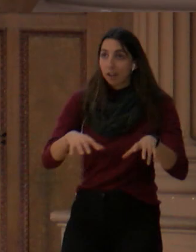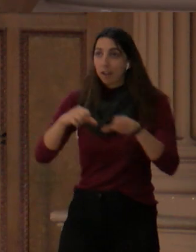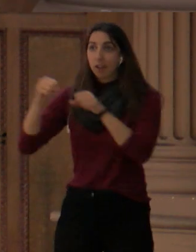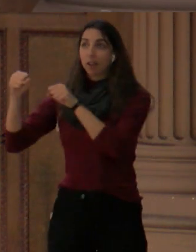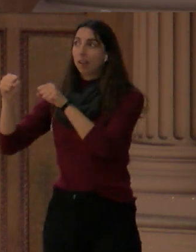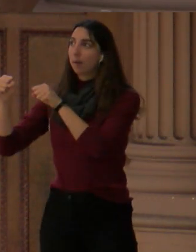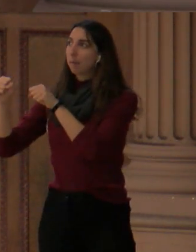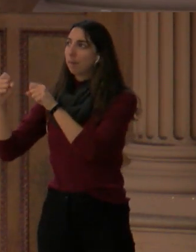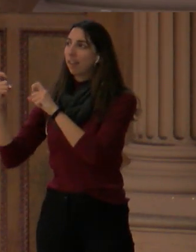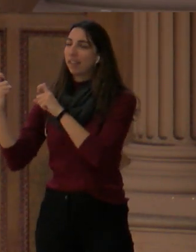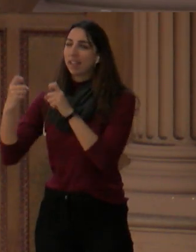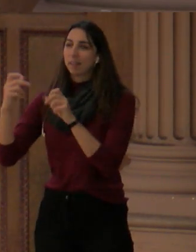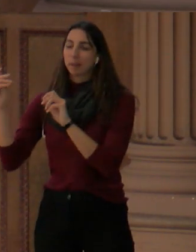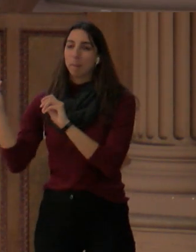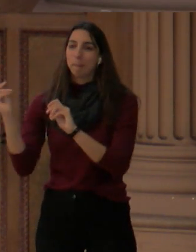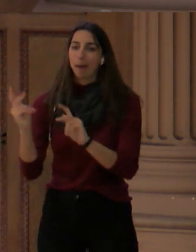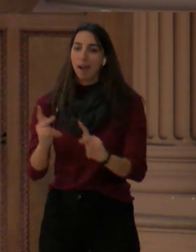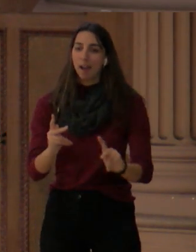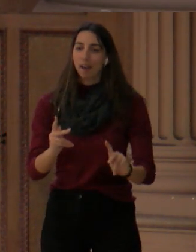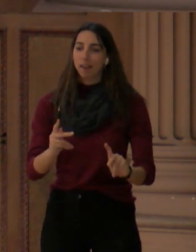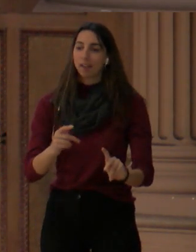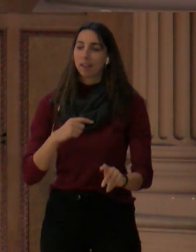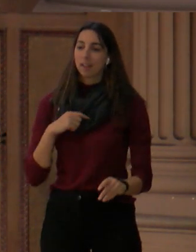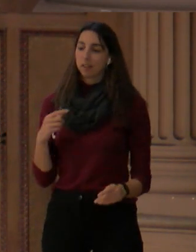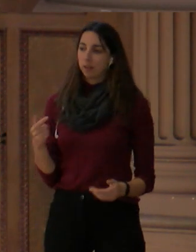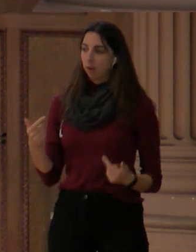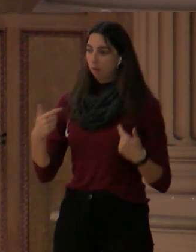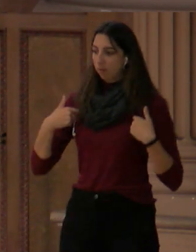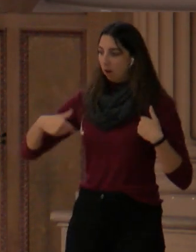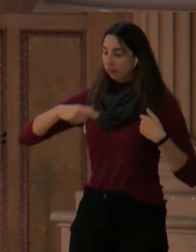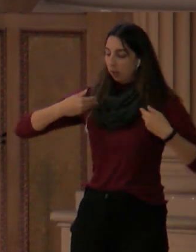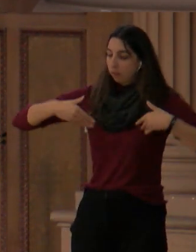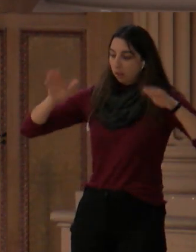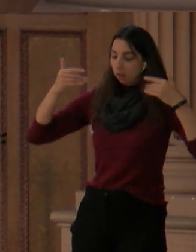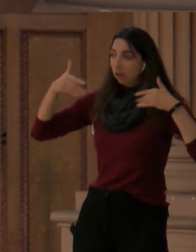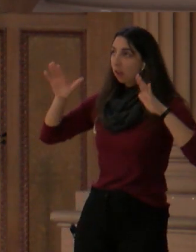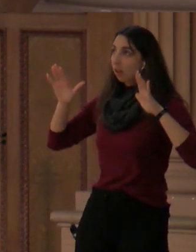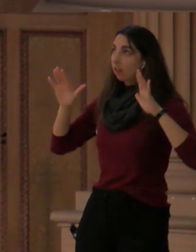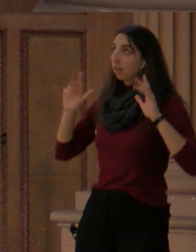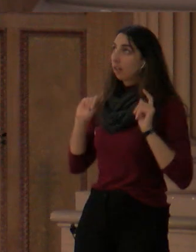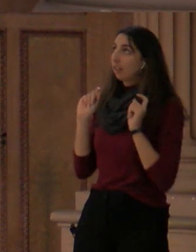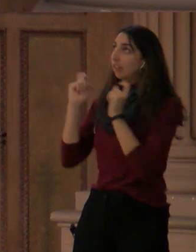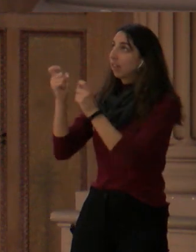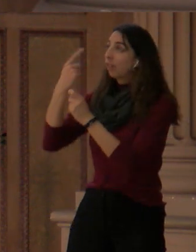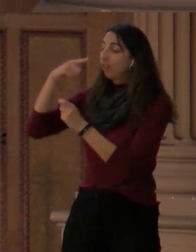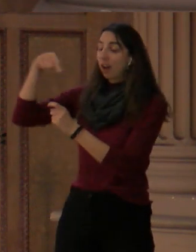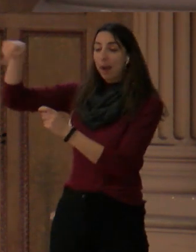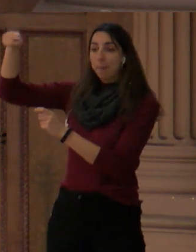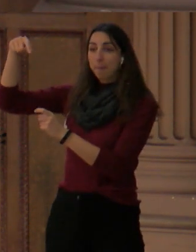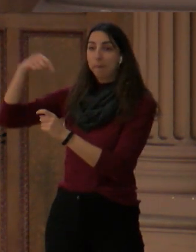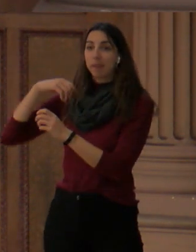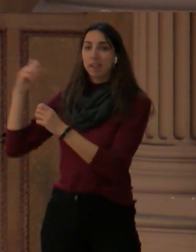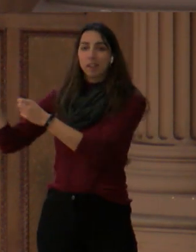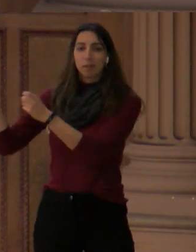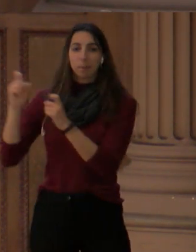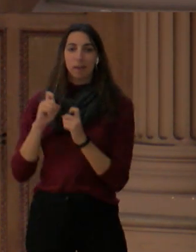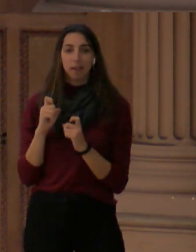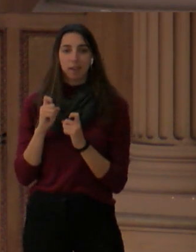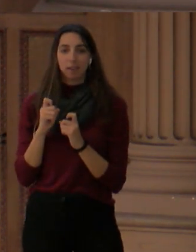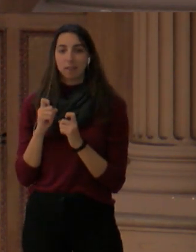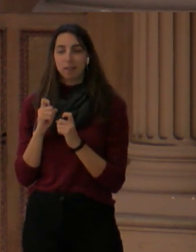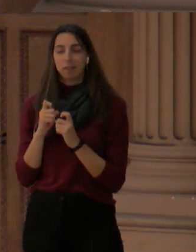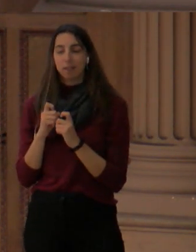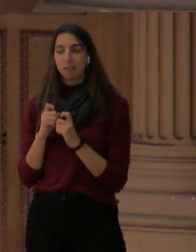we gave him. Any sacrifices we make, he restores to us. And even those who die for him